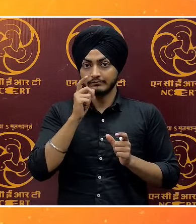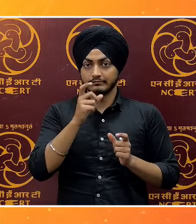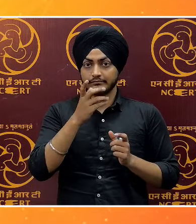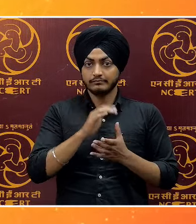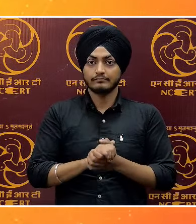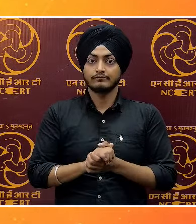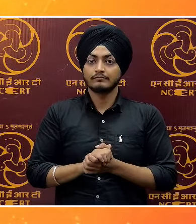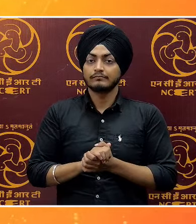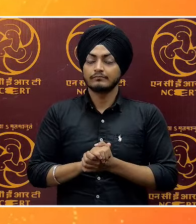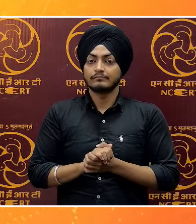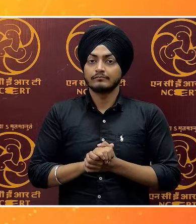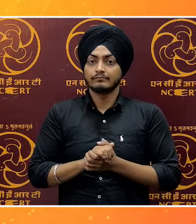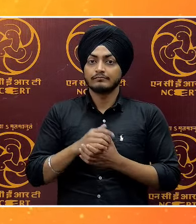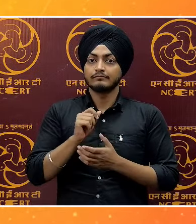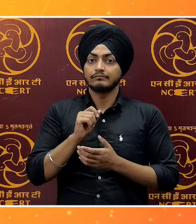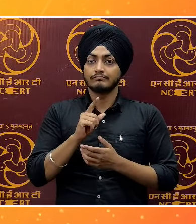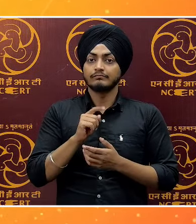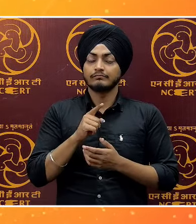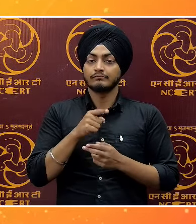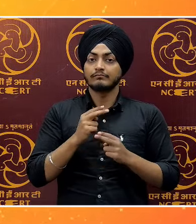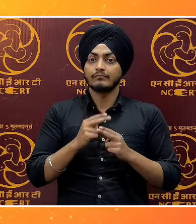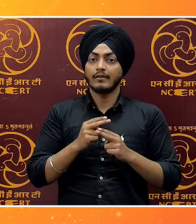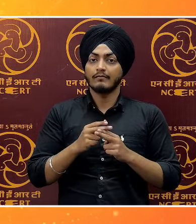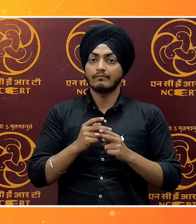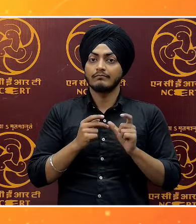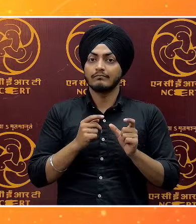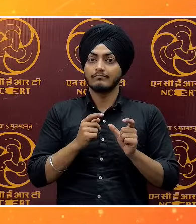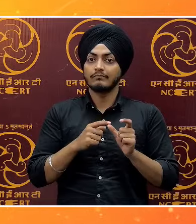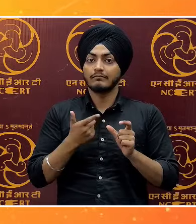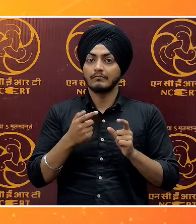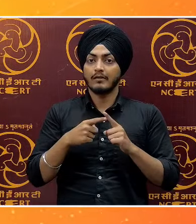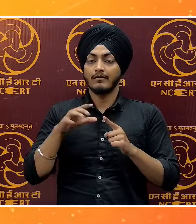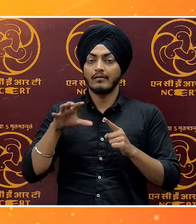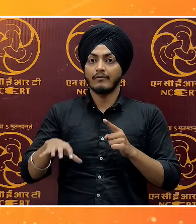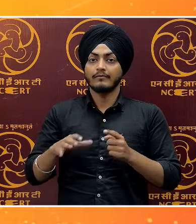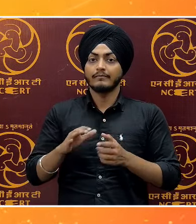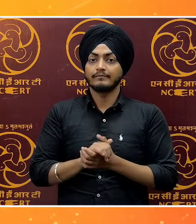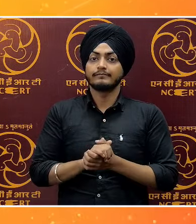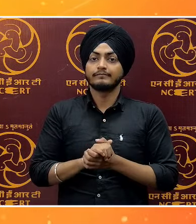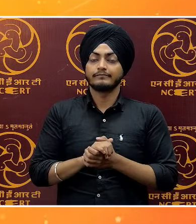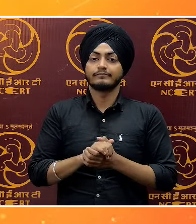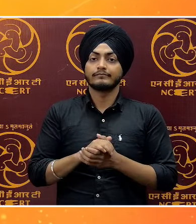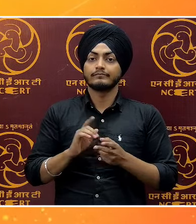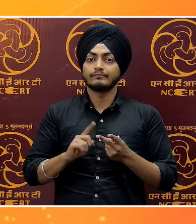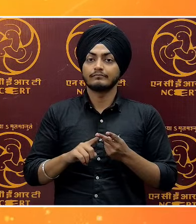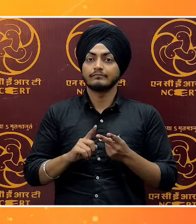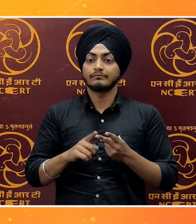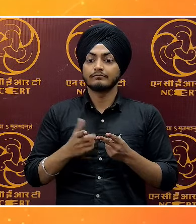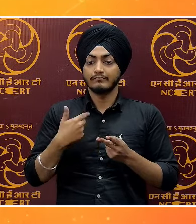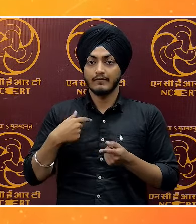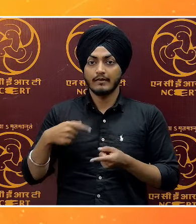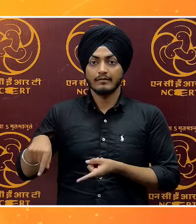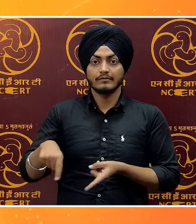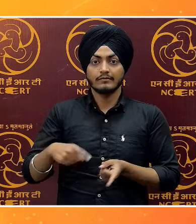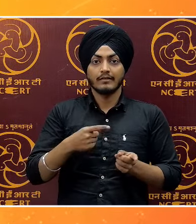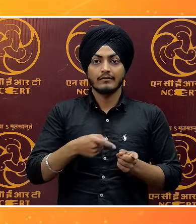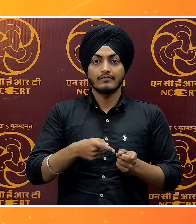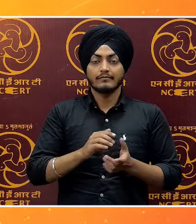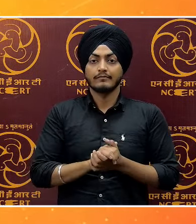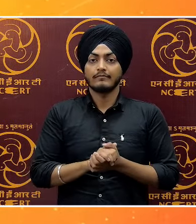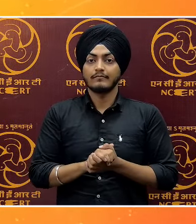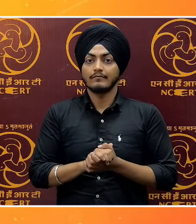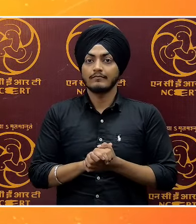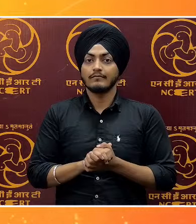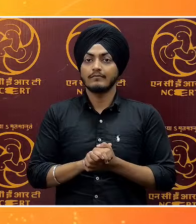keywords, and there are 3 keywords, and the first one is town, second is street, and third